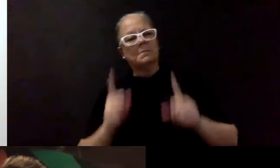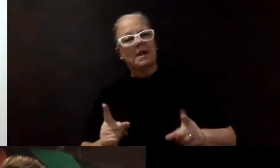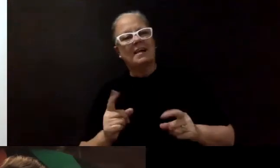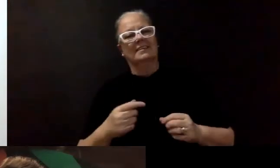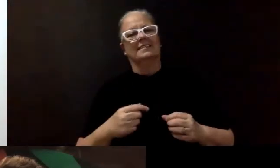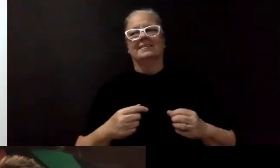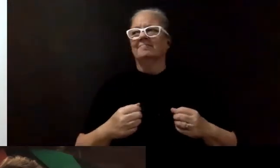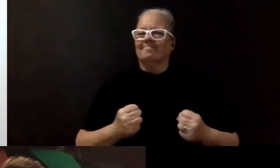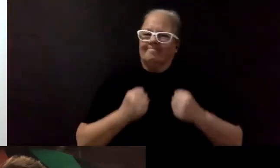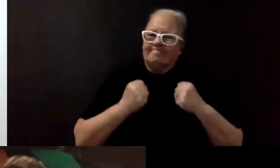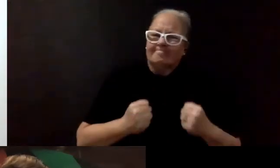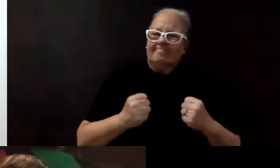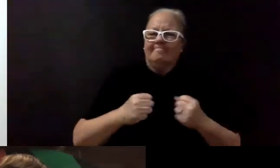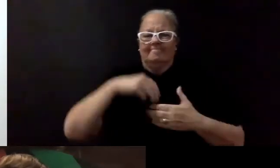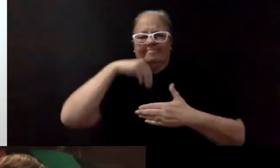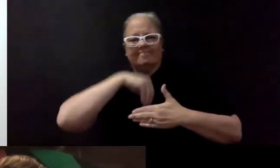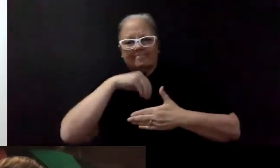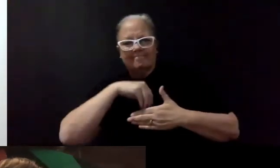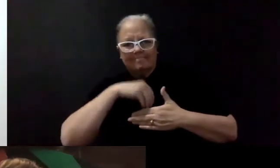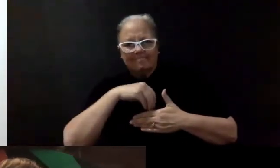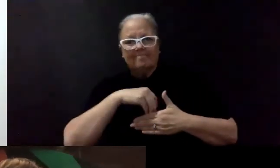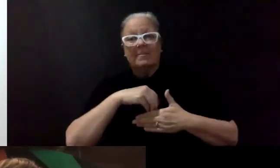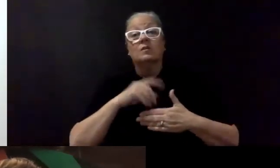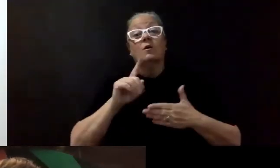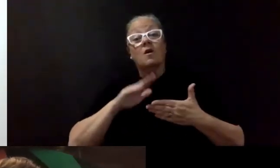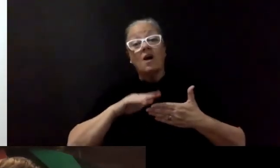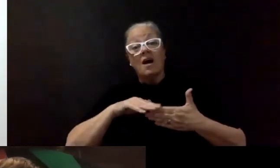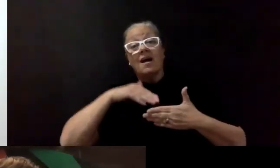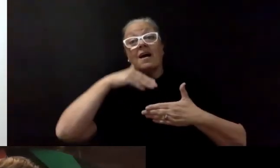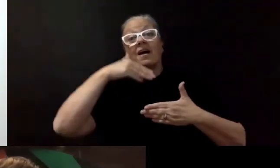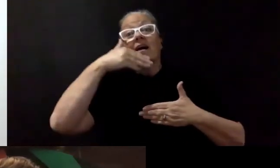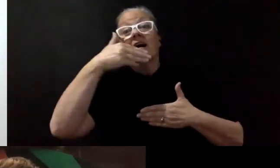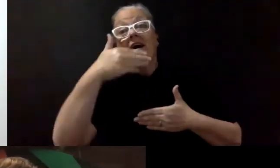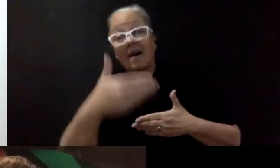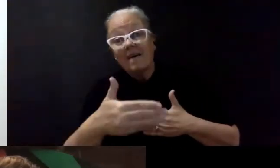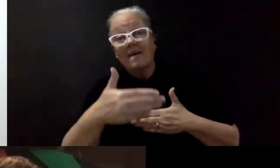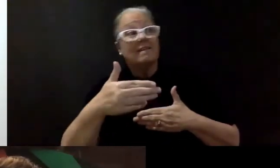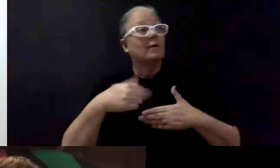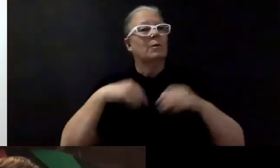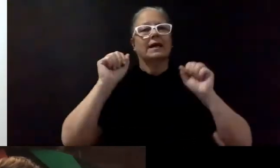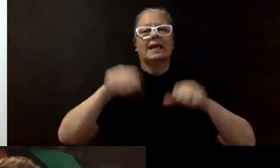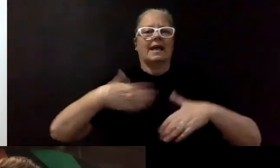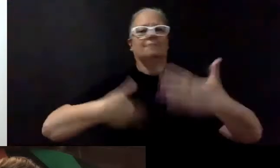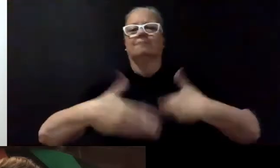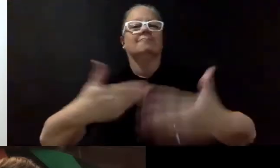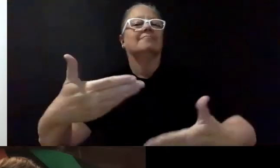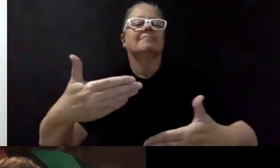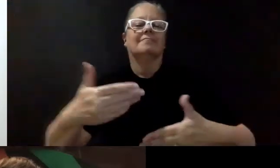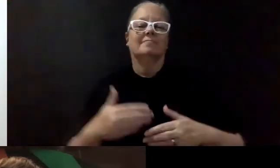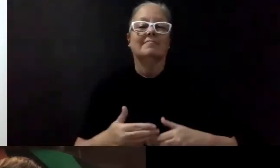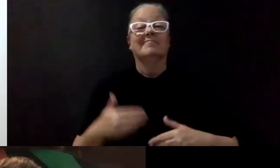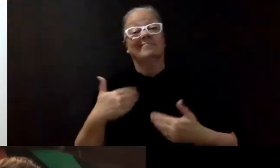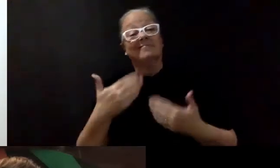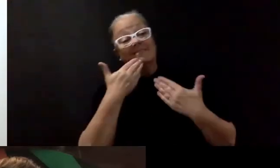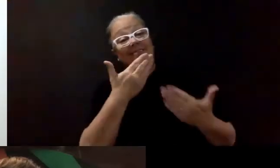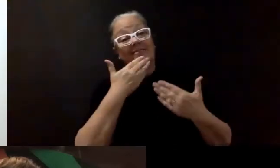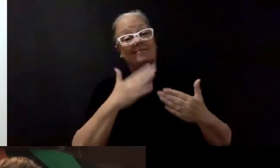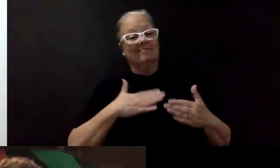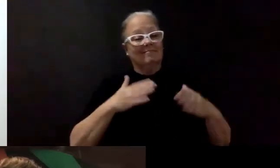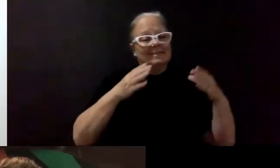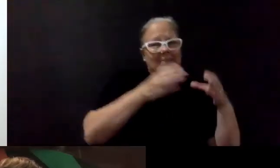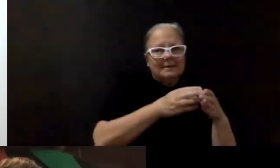before emerging out of lockdown. So I'm very grateful to the team, and very grateful to the countless